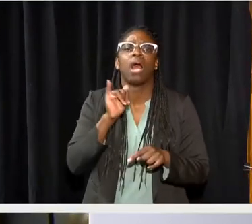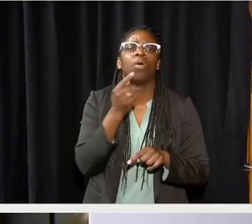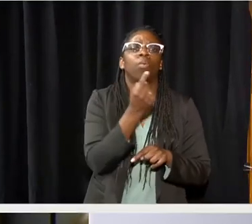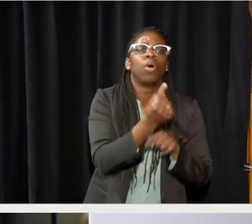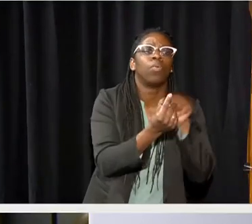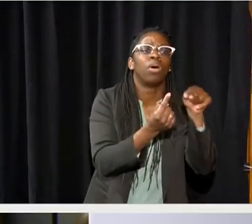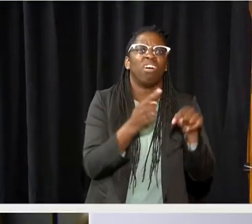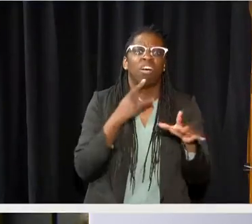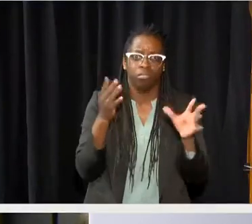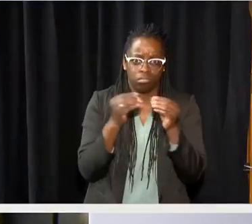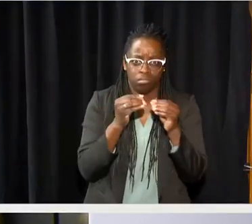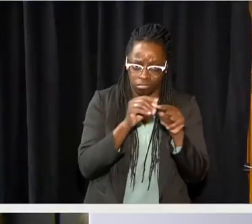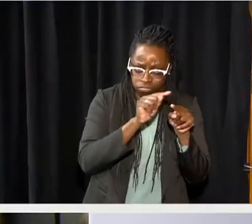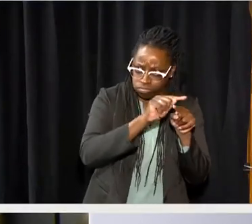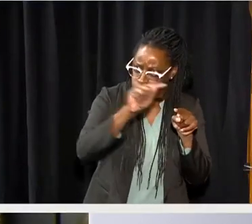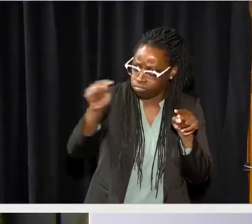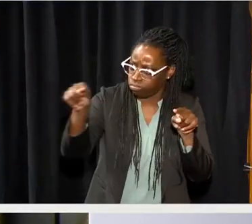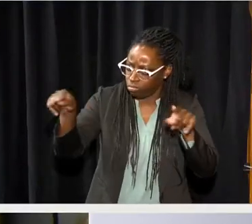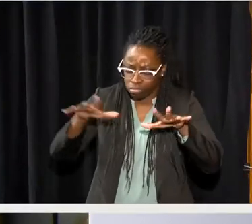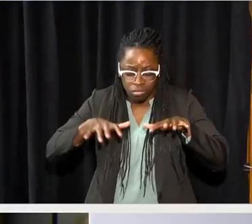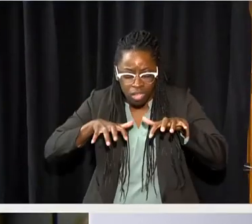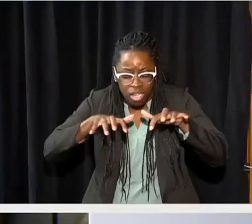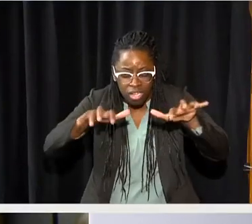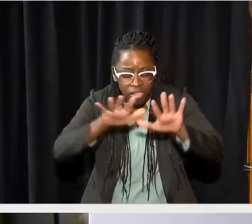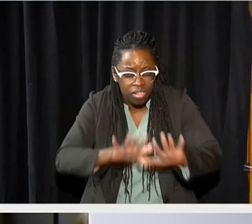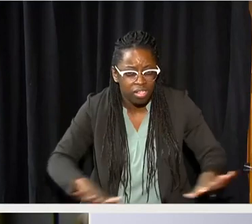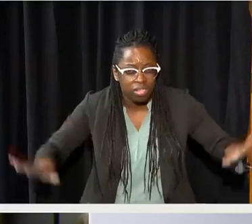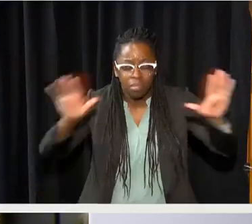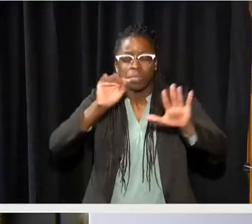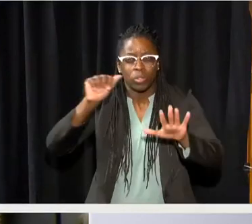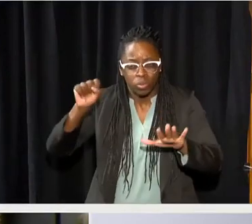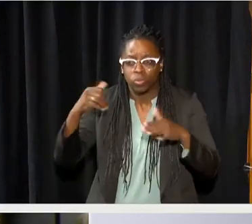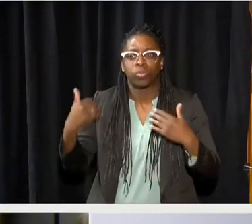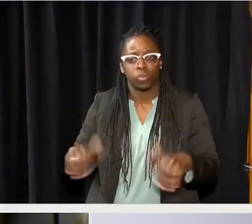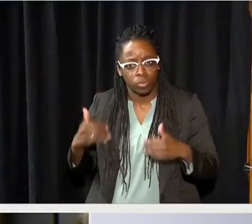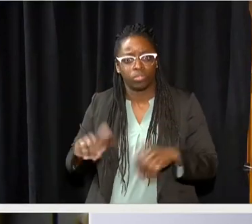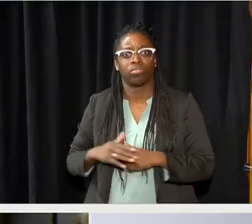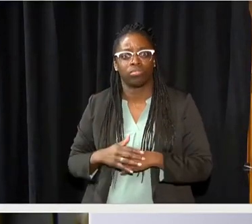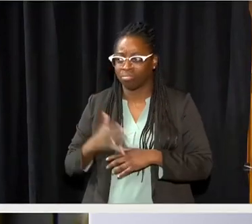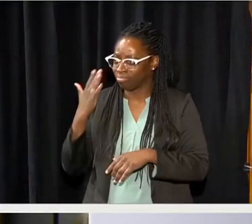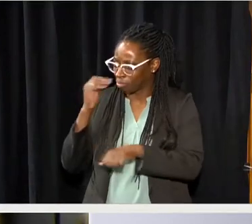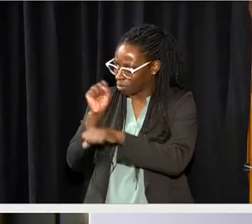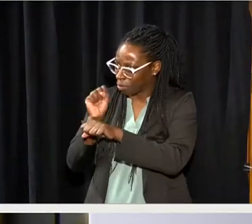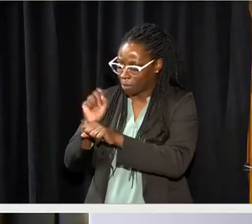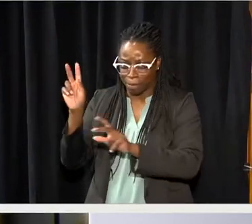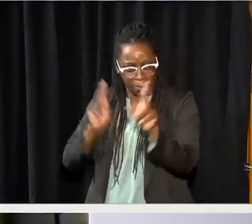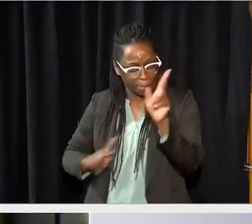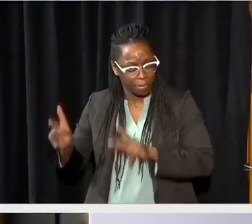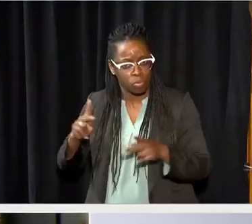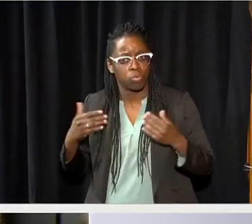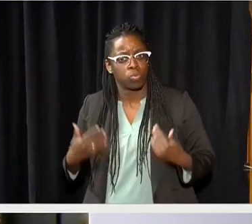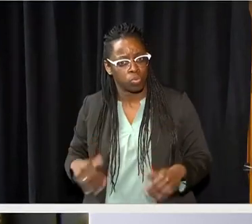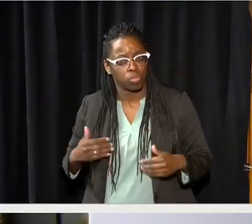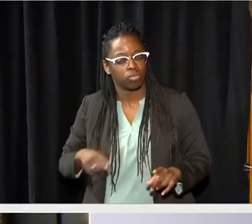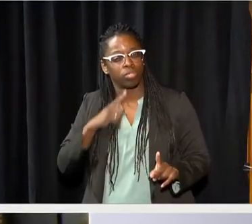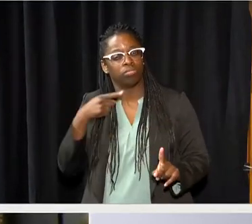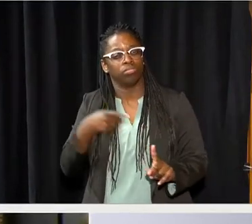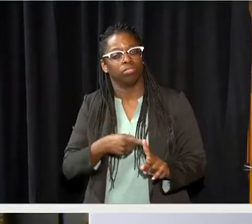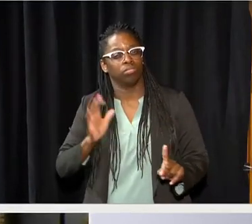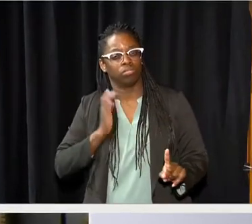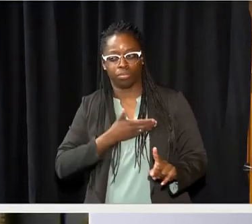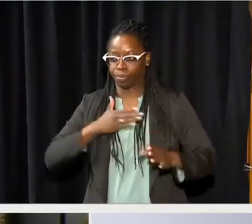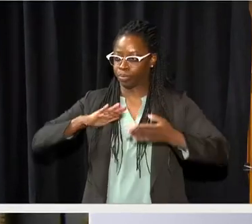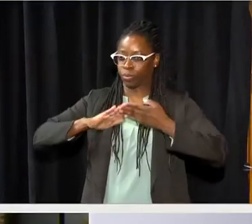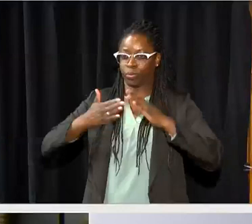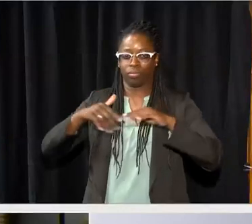people. It's the heart of our workforce. It's the soul of our communities. It's the future of our